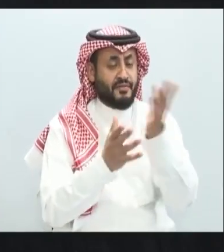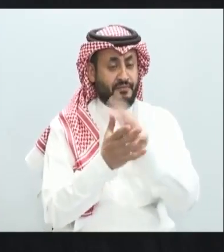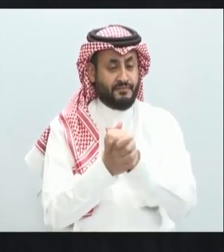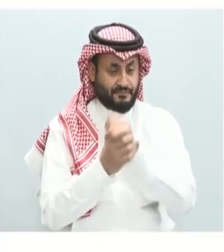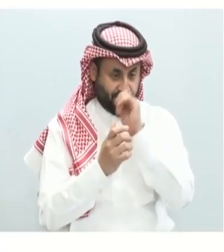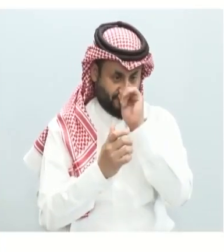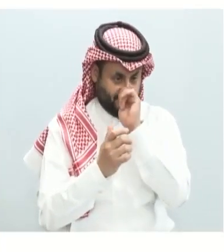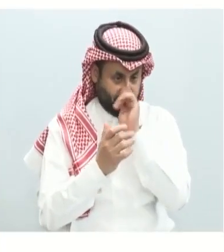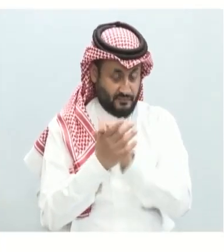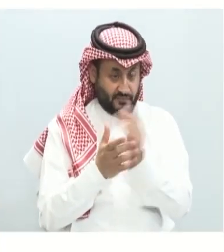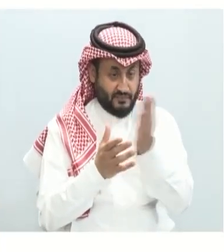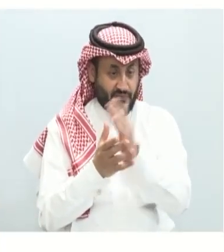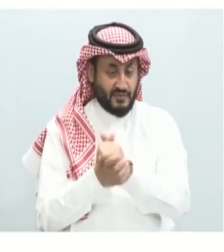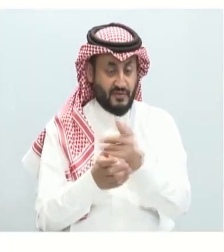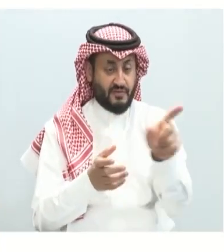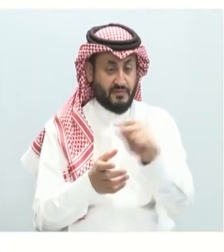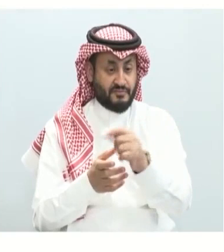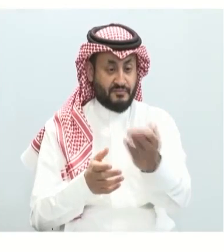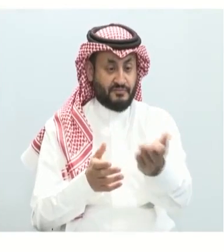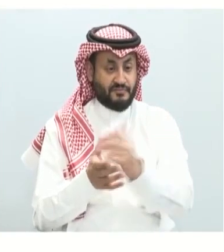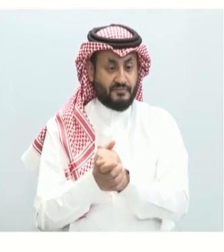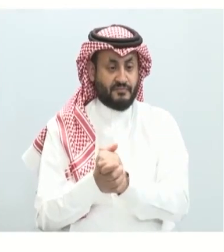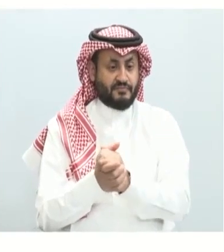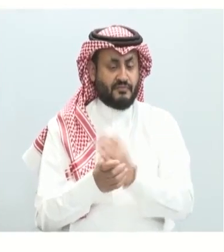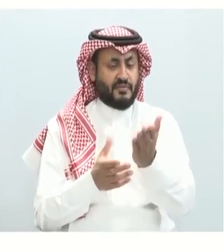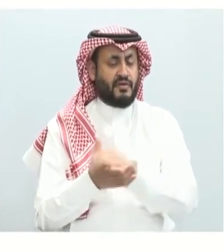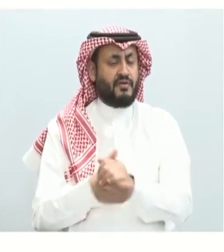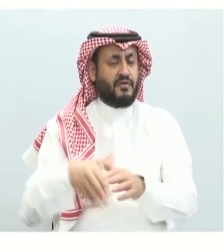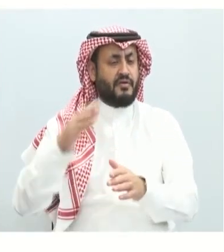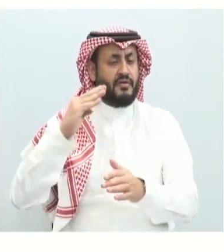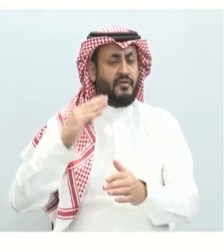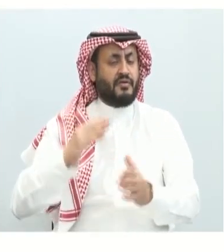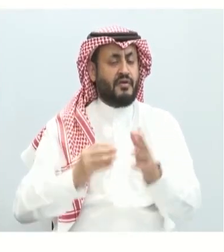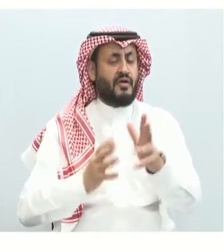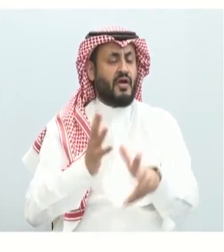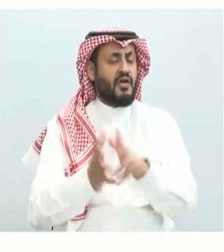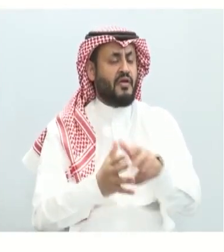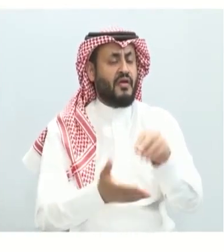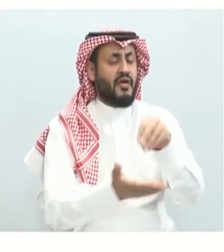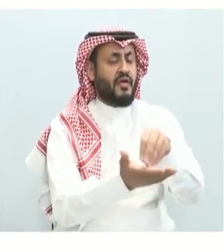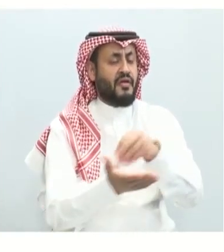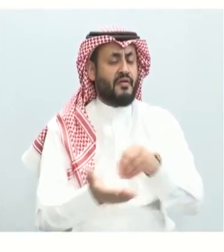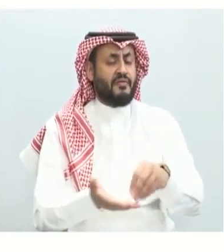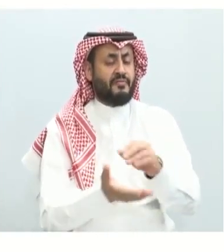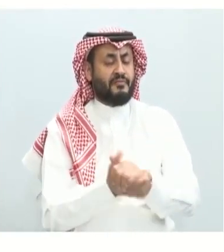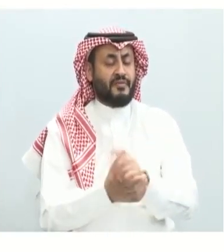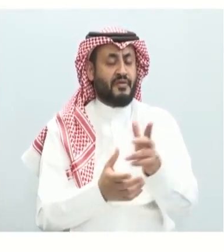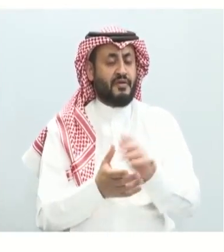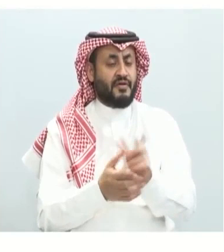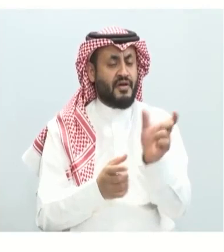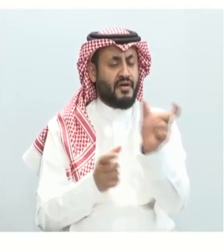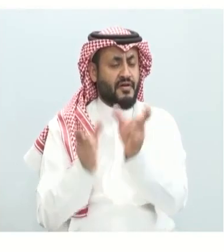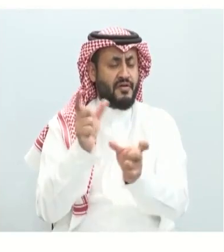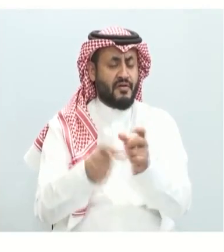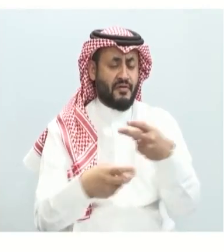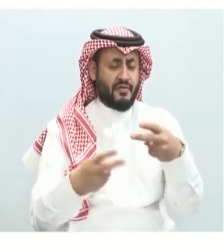said that we read a couple of examples about how to describe places and what are the phrases that we